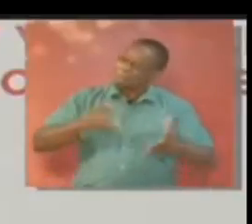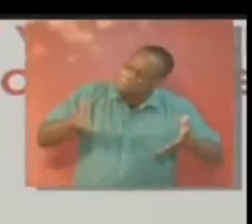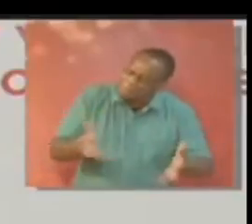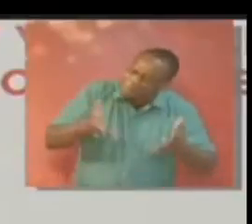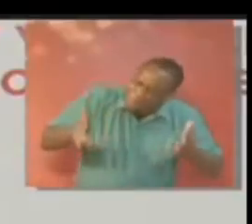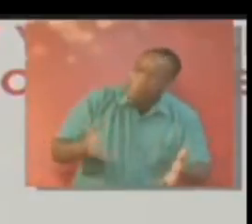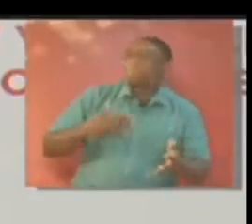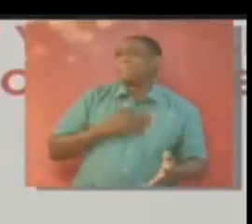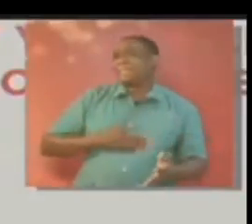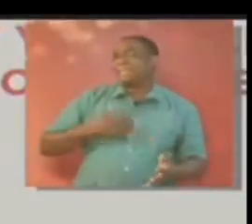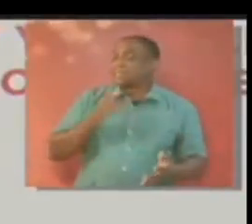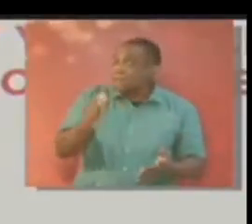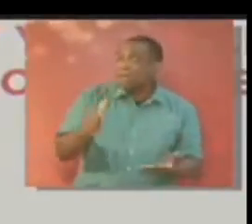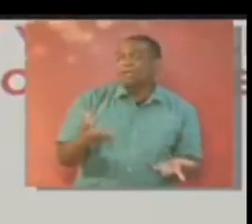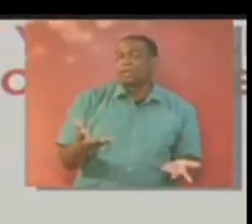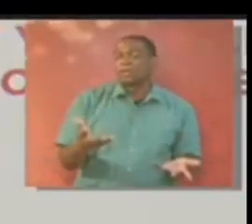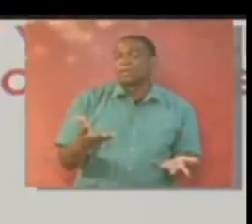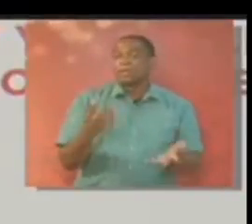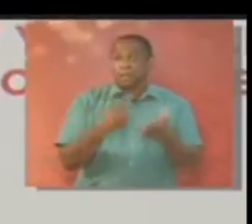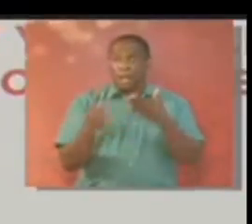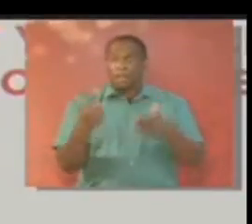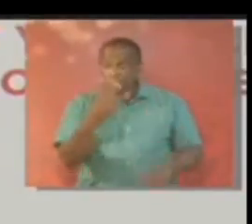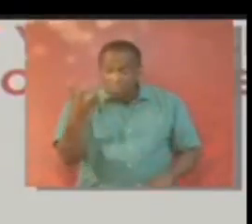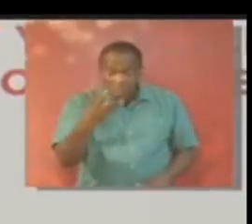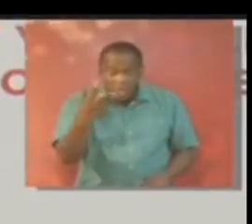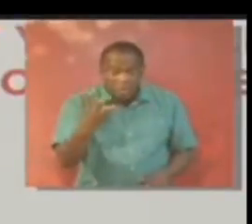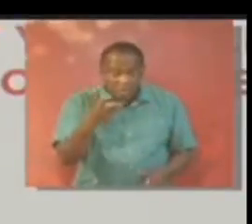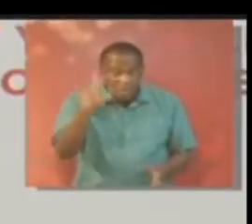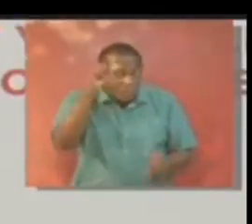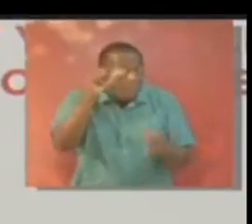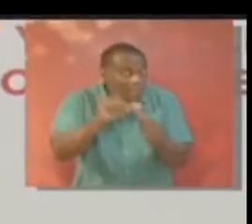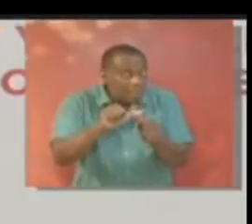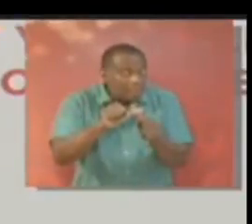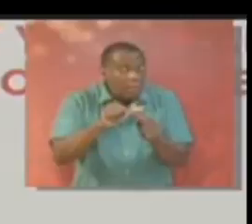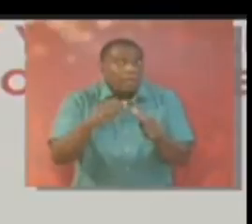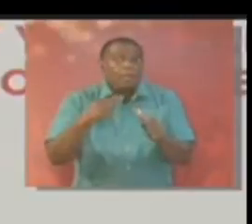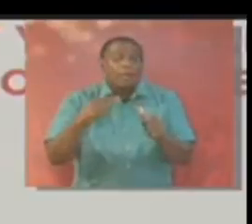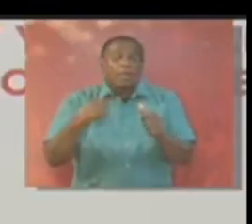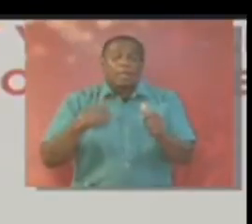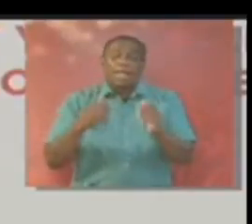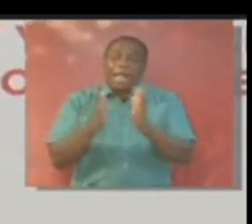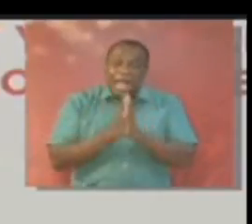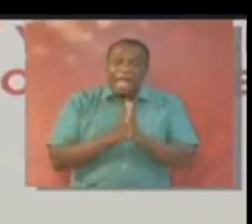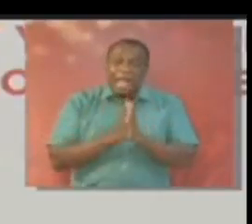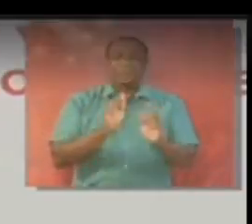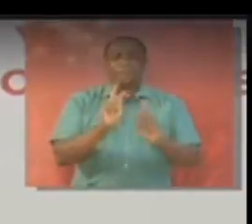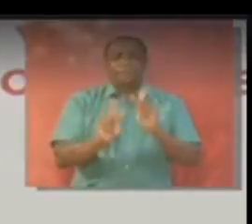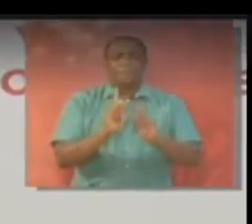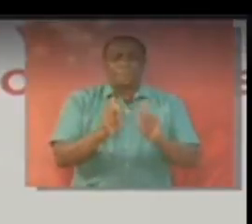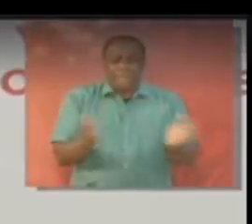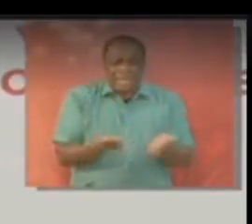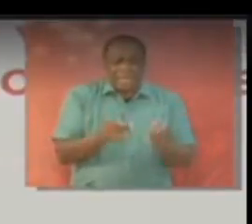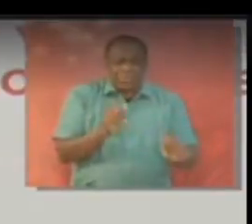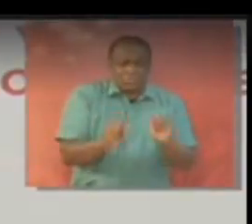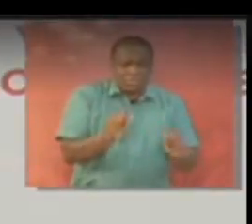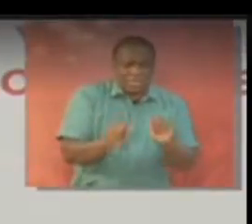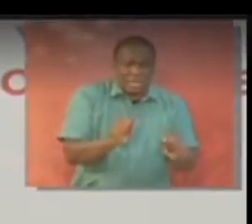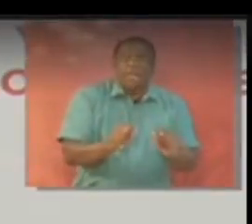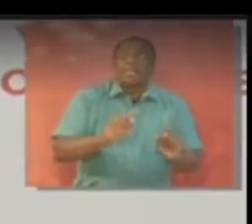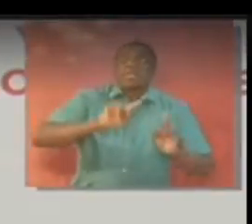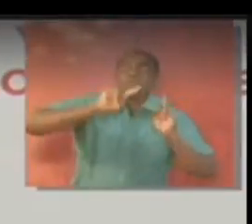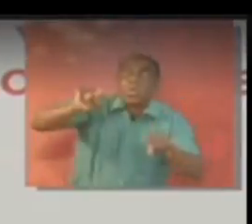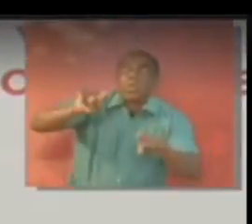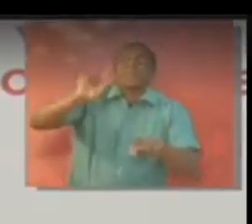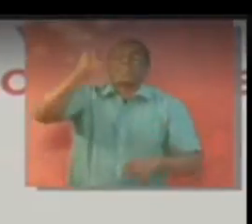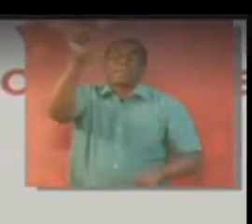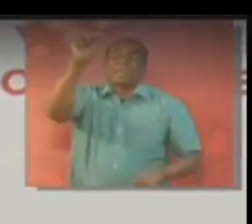remember, I had particularly reached out to Trinidadians going across to Tobago for Christmas not to let